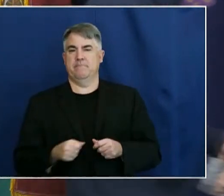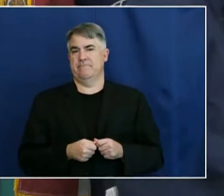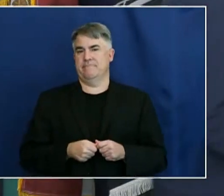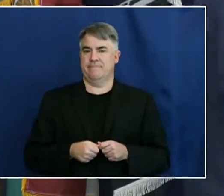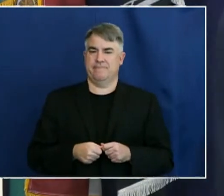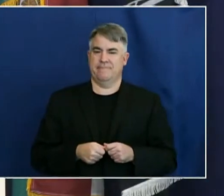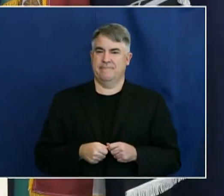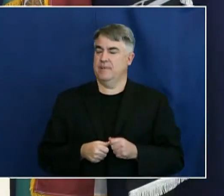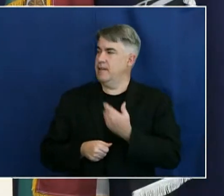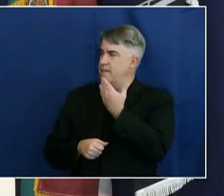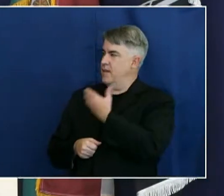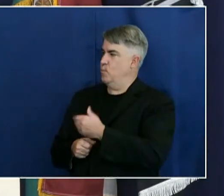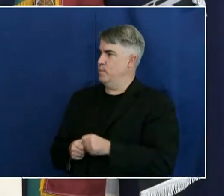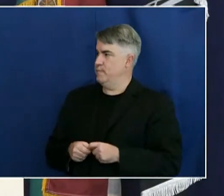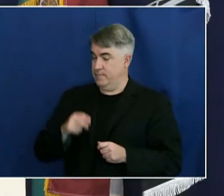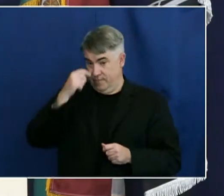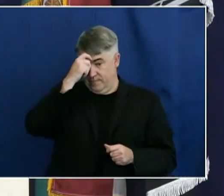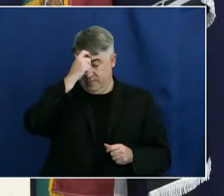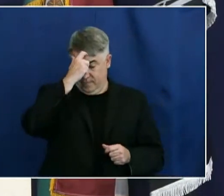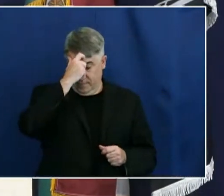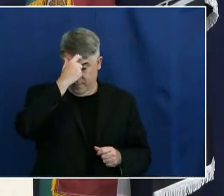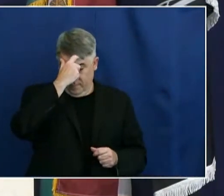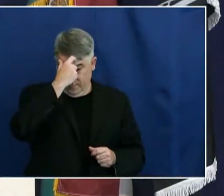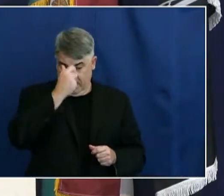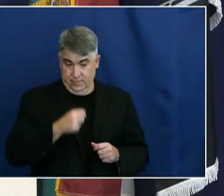Thank you, Doctor.